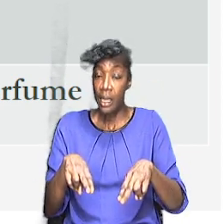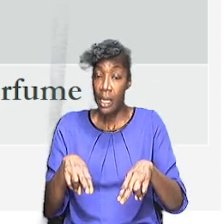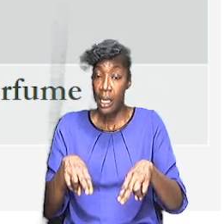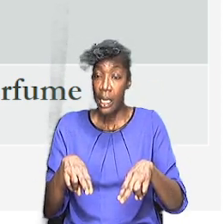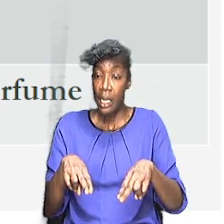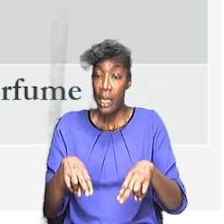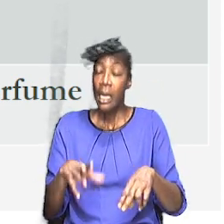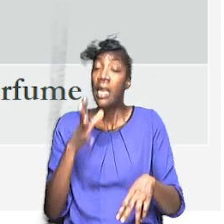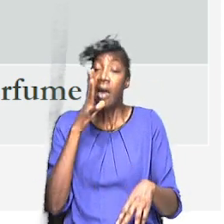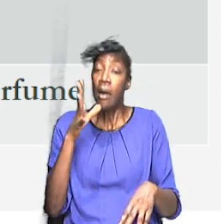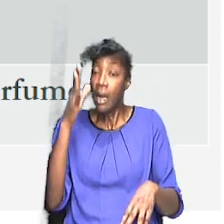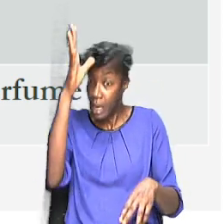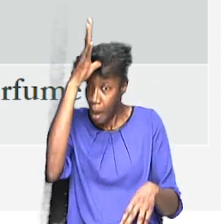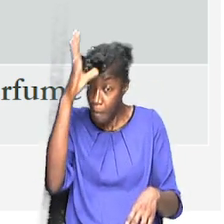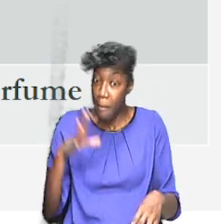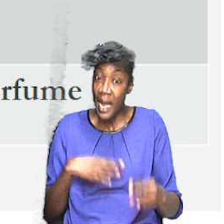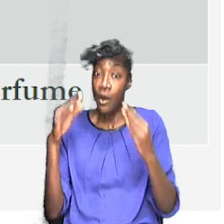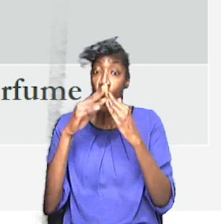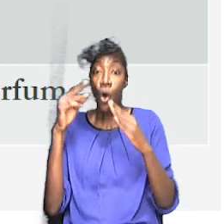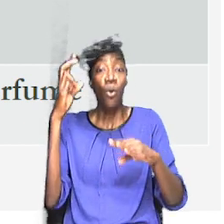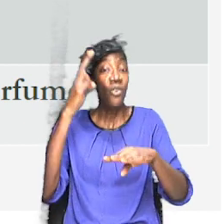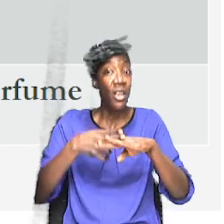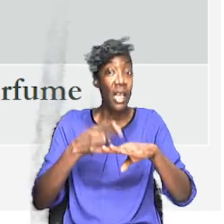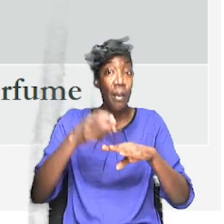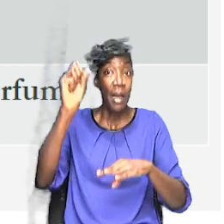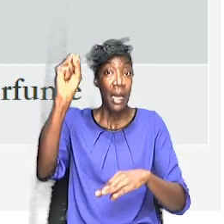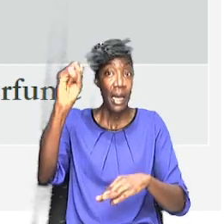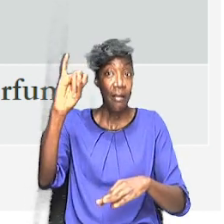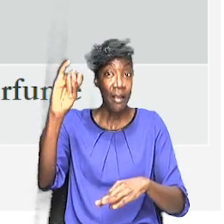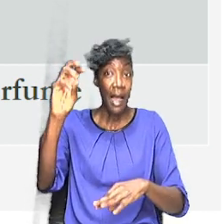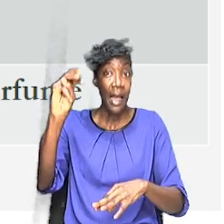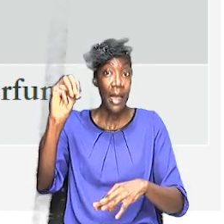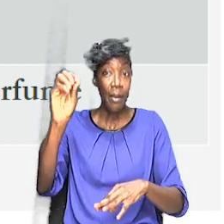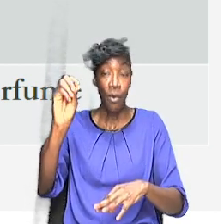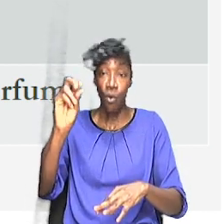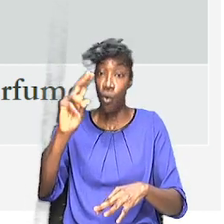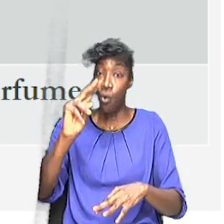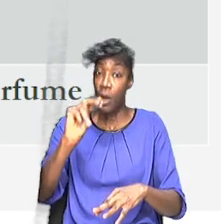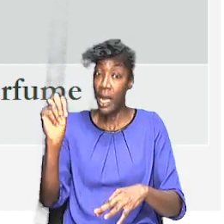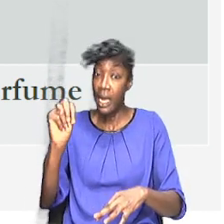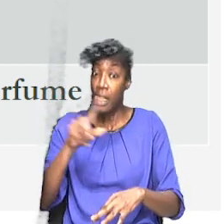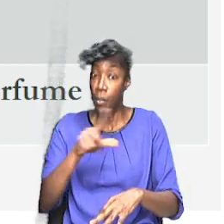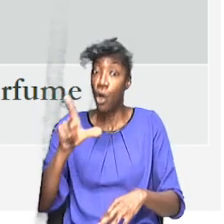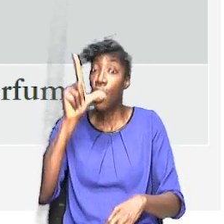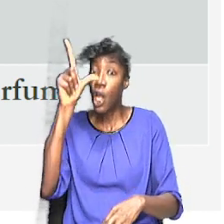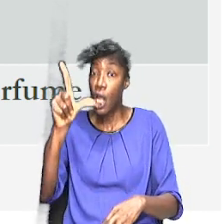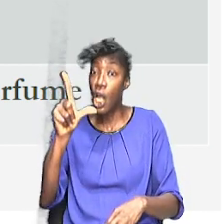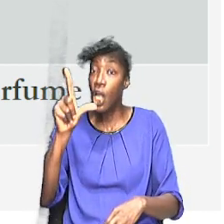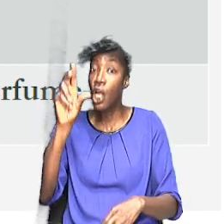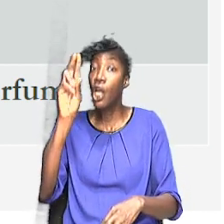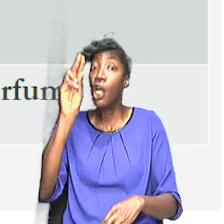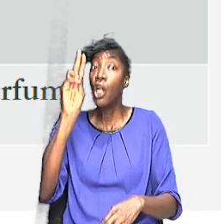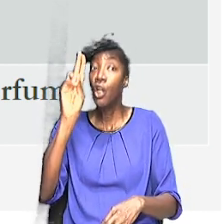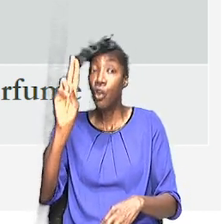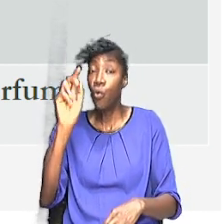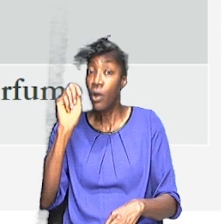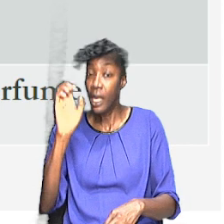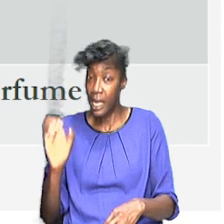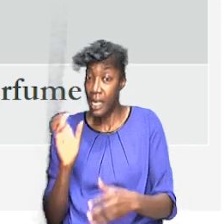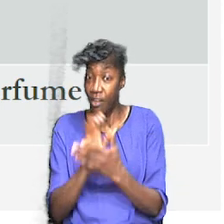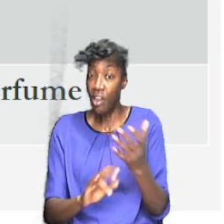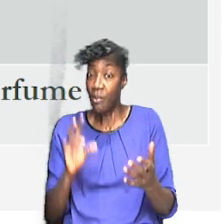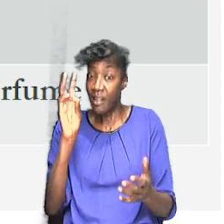house by the name of Simon. So in both instances, it was Simon. But Luke chapter 7 says Simon